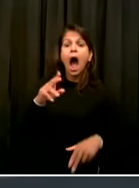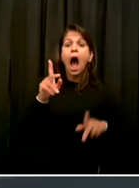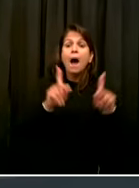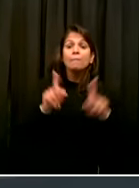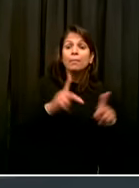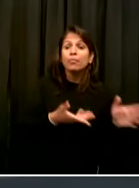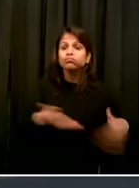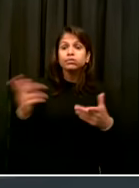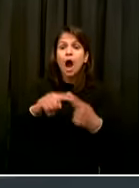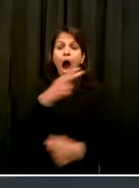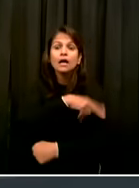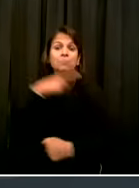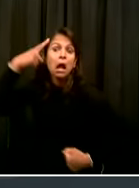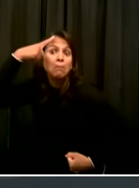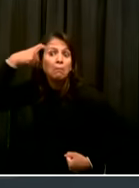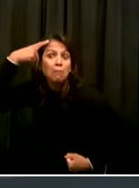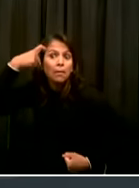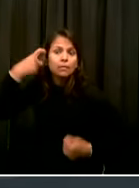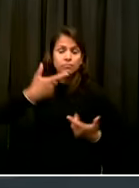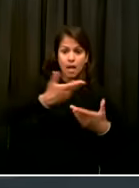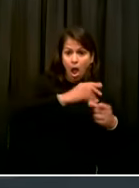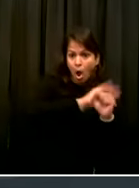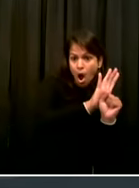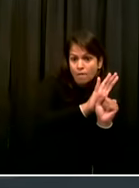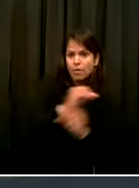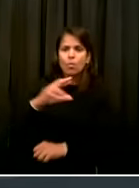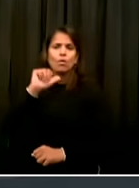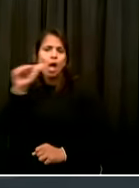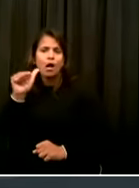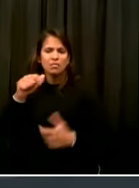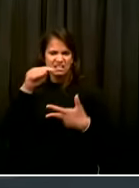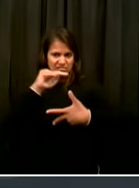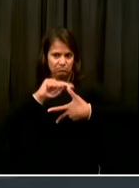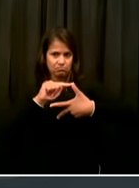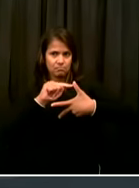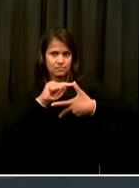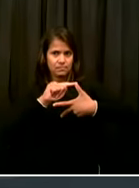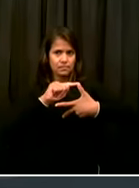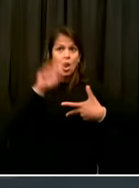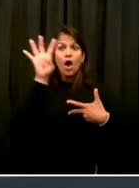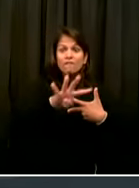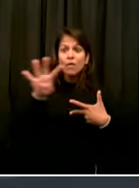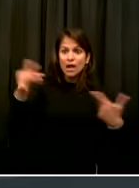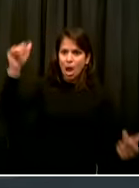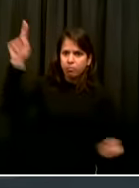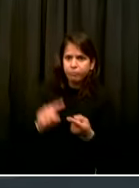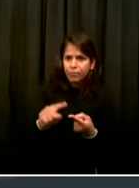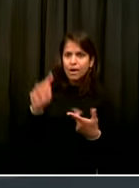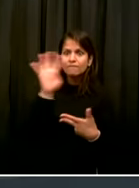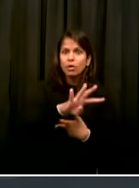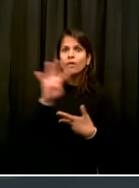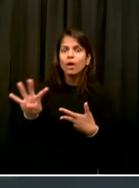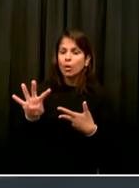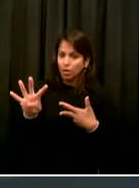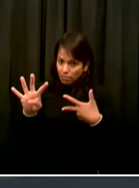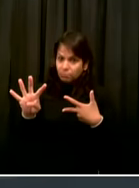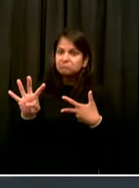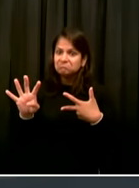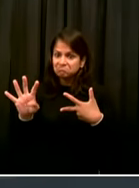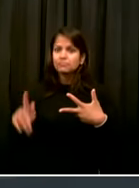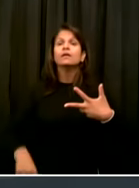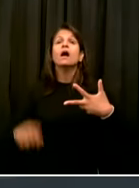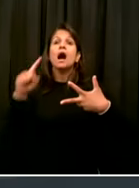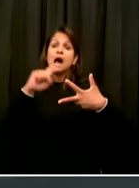remains 200 patients. Today's report, only 44 patients. That's great. And now we'll be talking every day about the actual